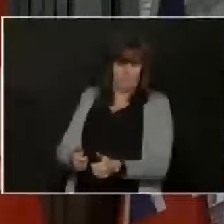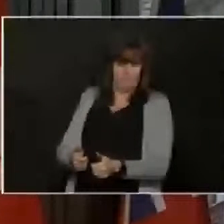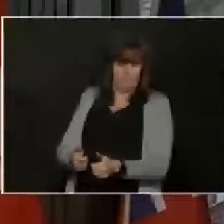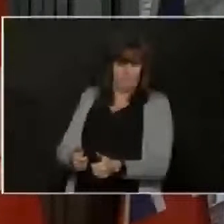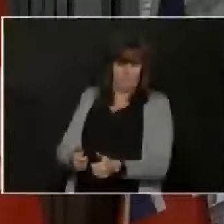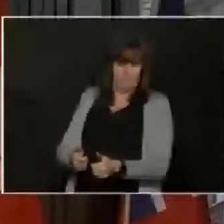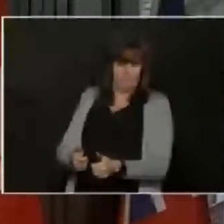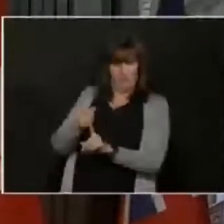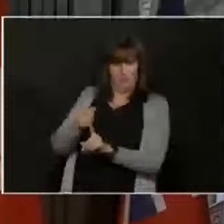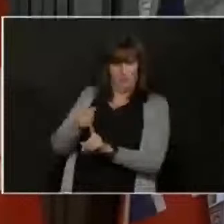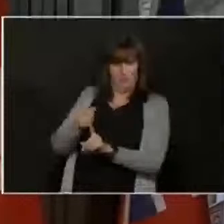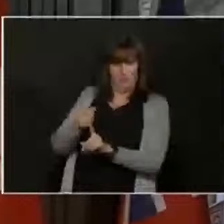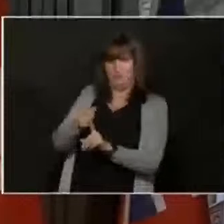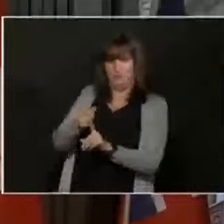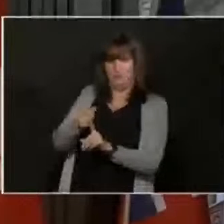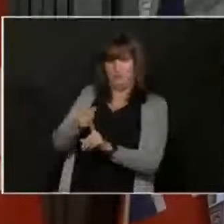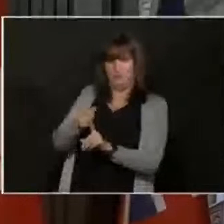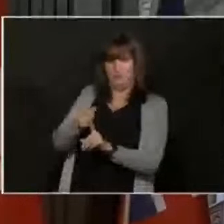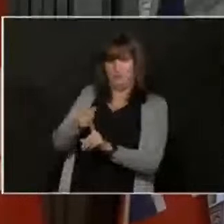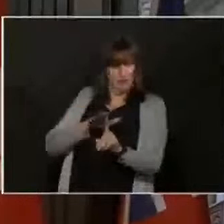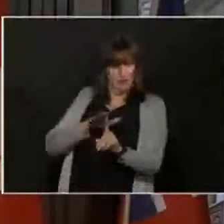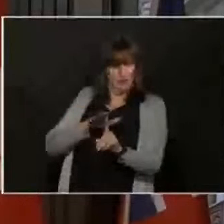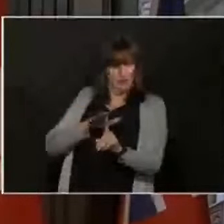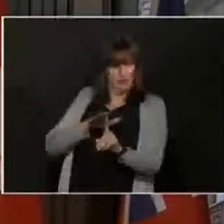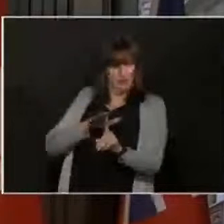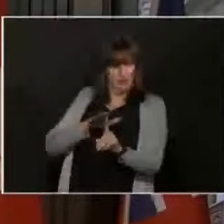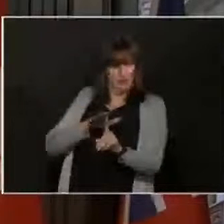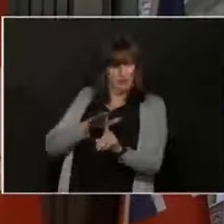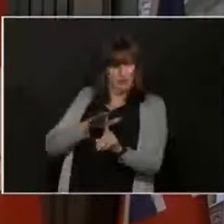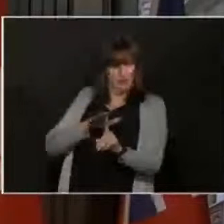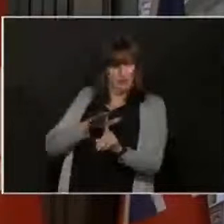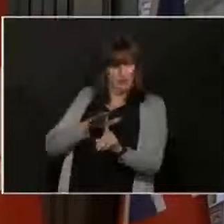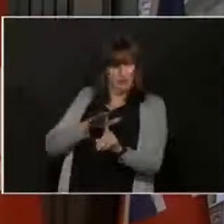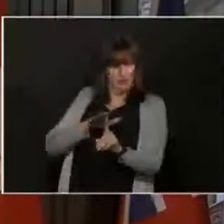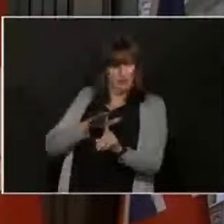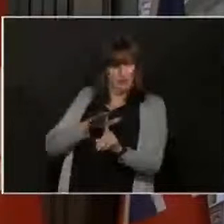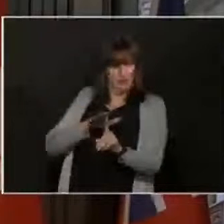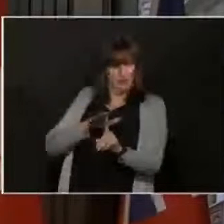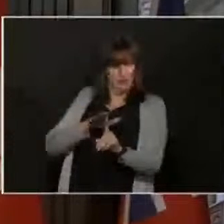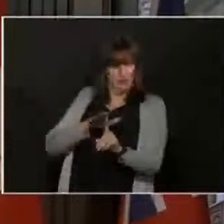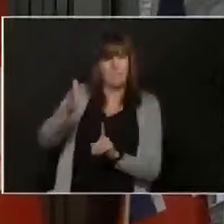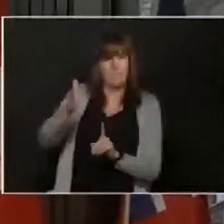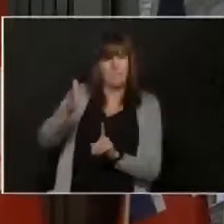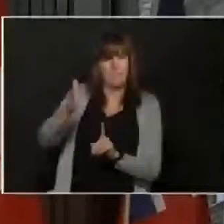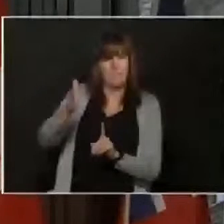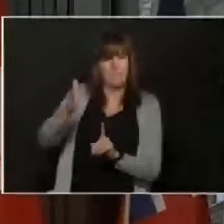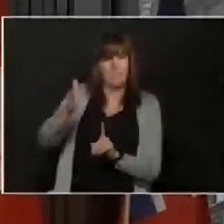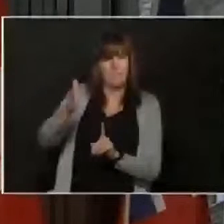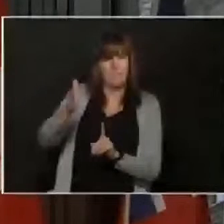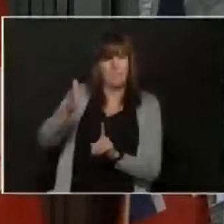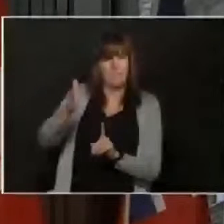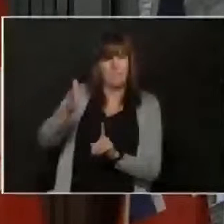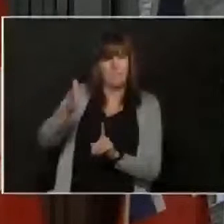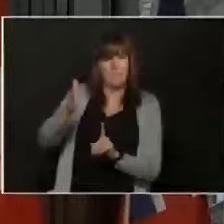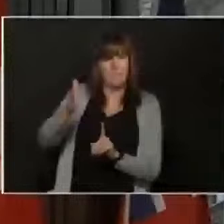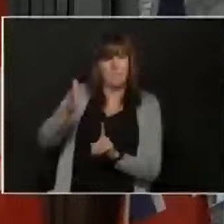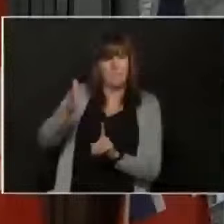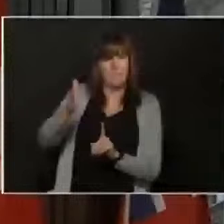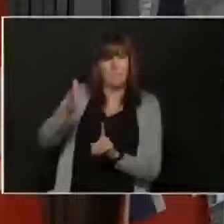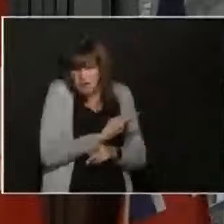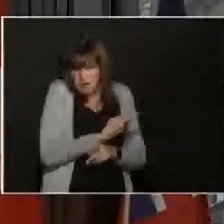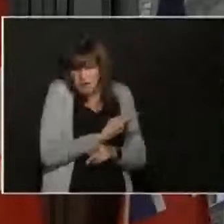homes is as or more devastating. We already have well over 1,000 deaths in long-term care in this second